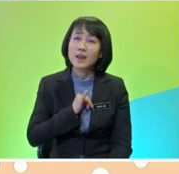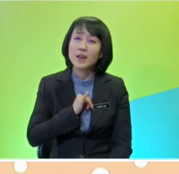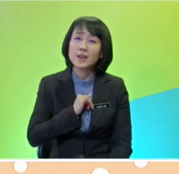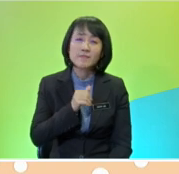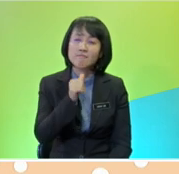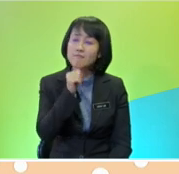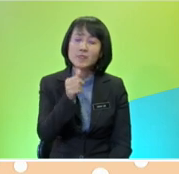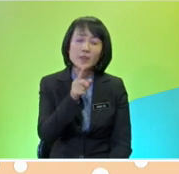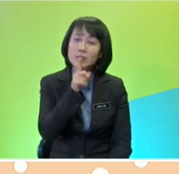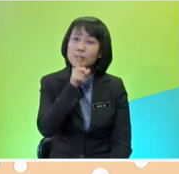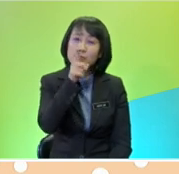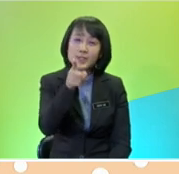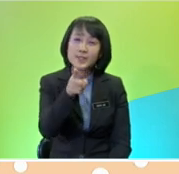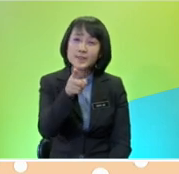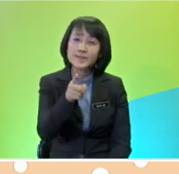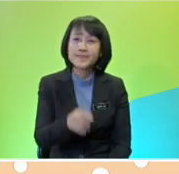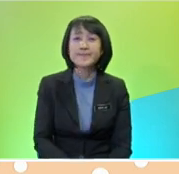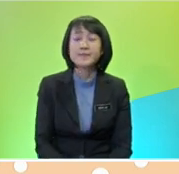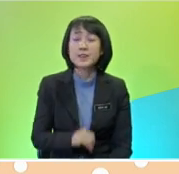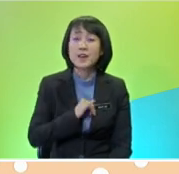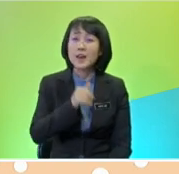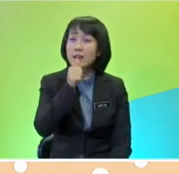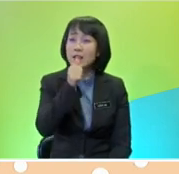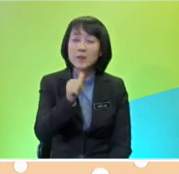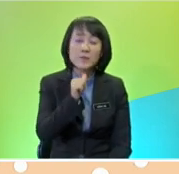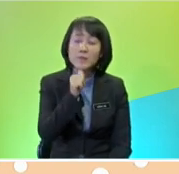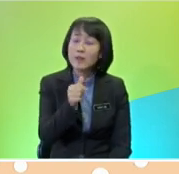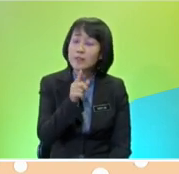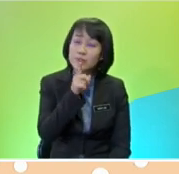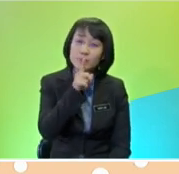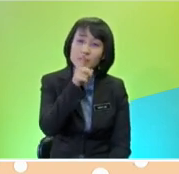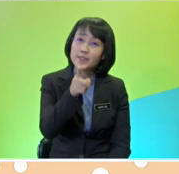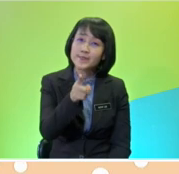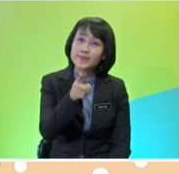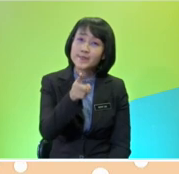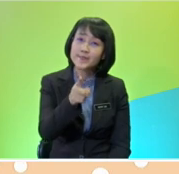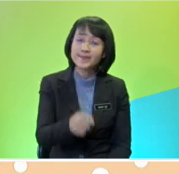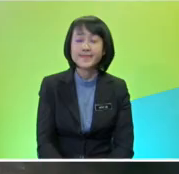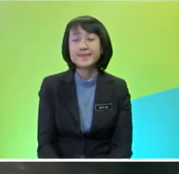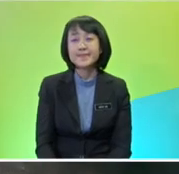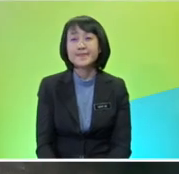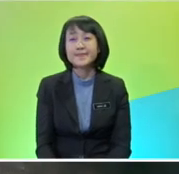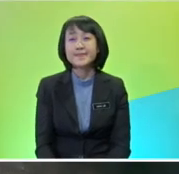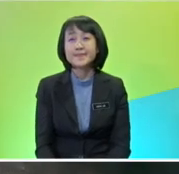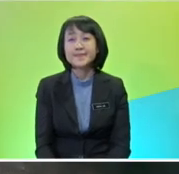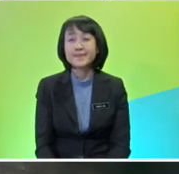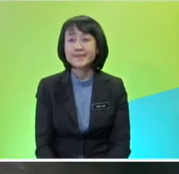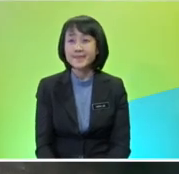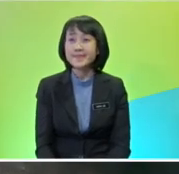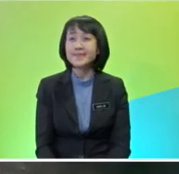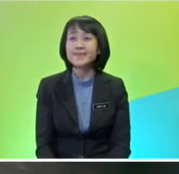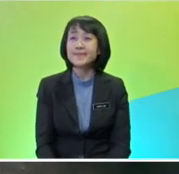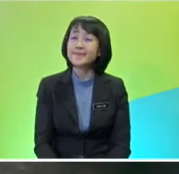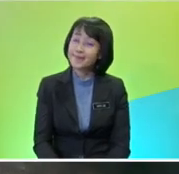not sure. I'm All not right? sure. Repeat again. I'm not sure. I'm All not sure. Right.